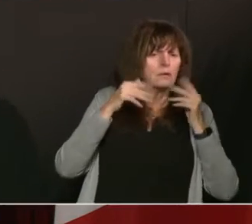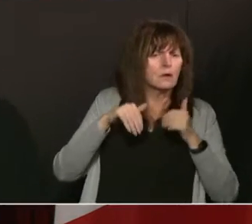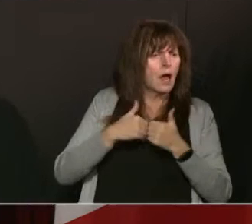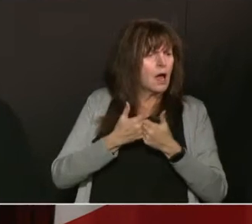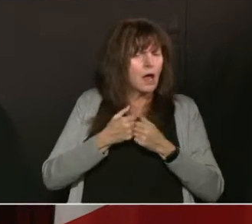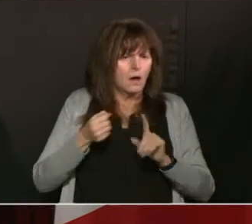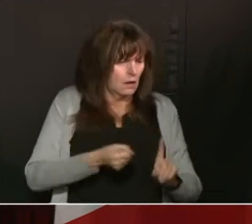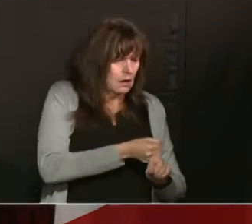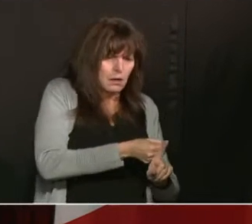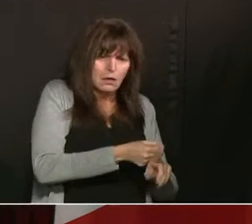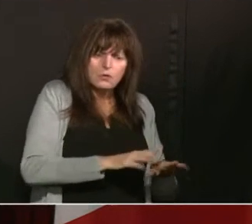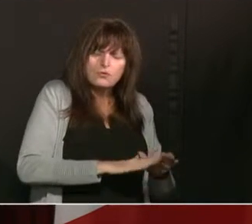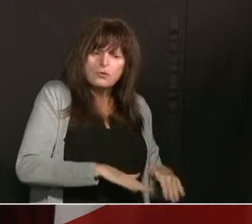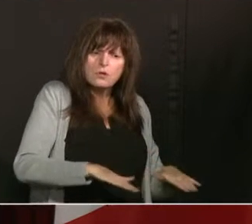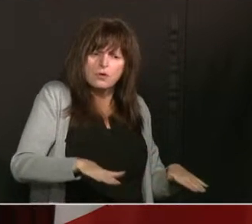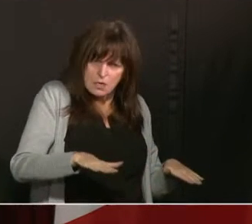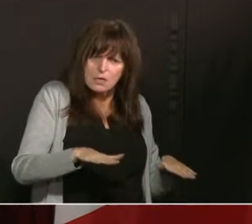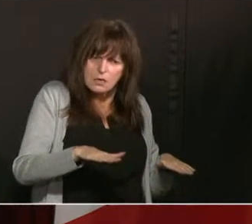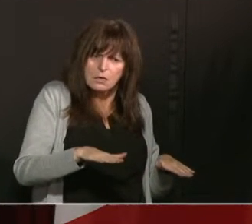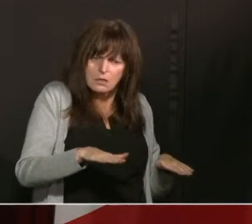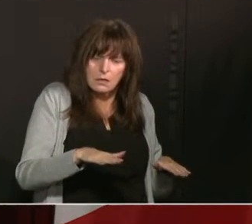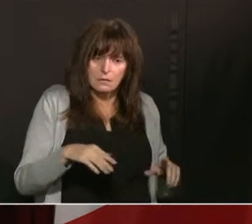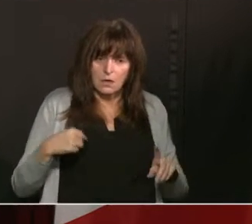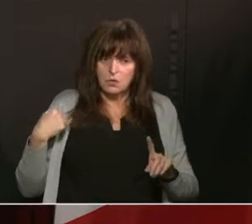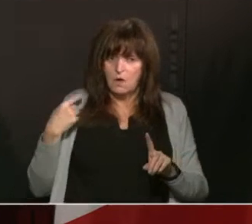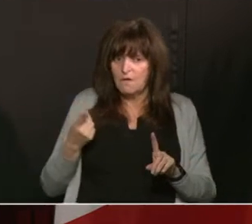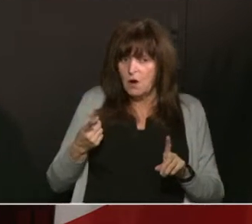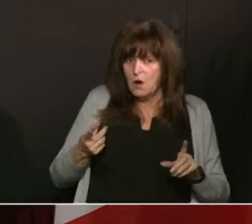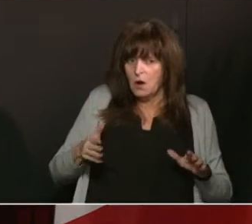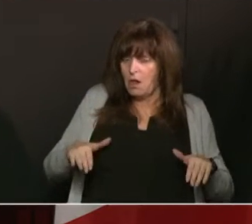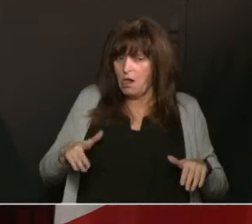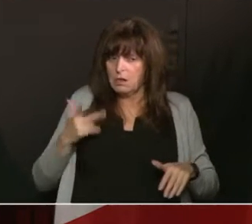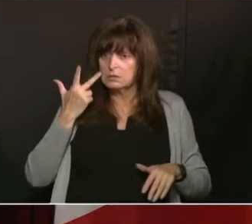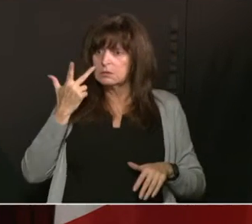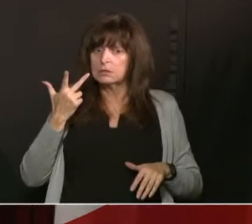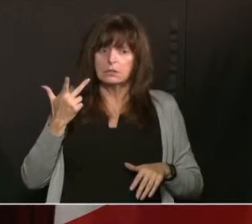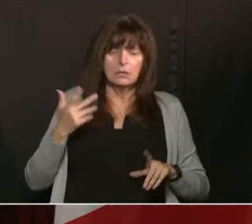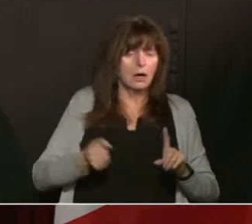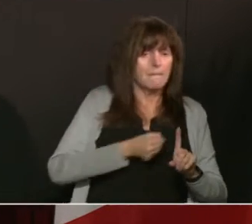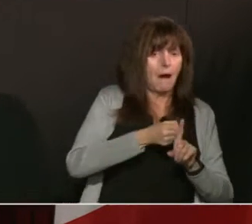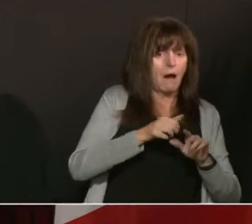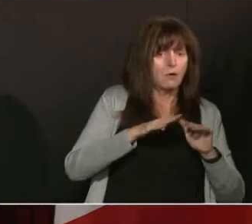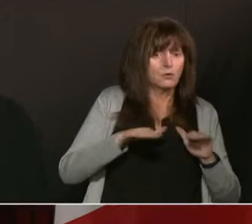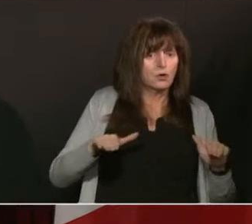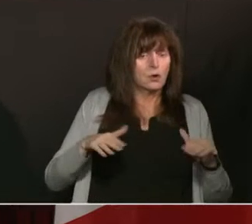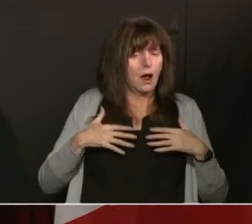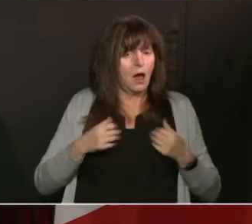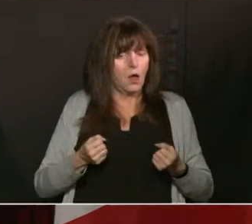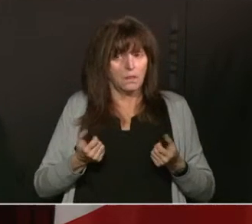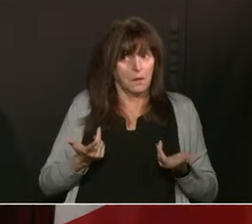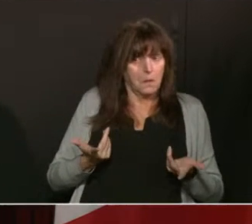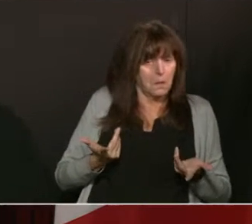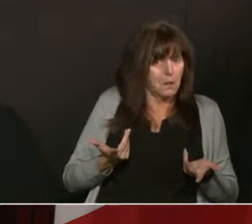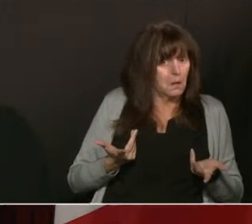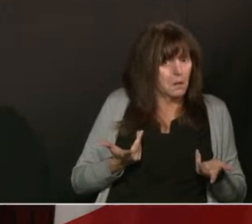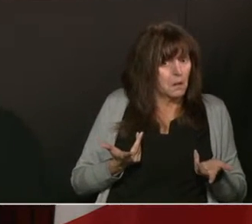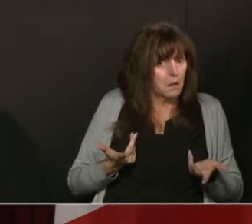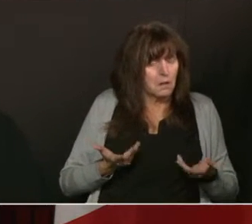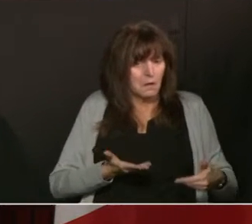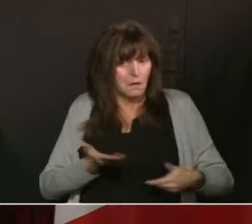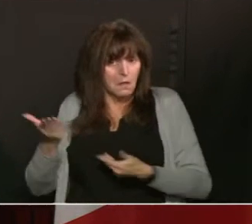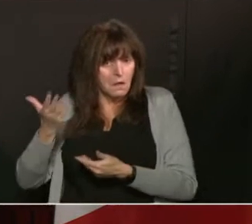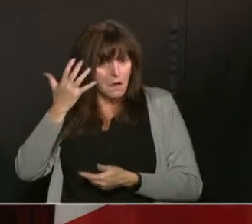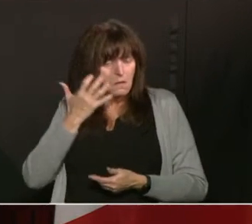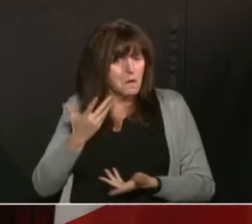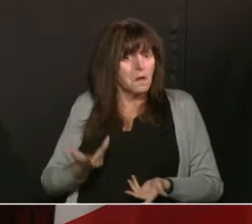significant impact on children's health, so rise in hospitalizations or to the intensive care unit in those settings,